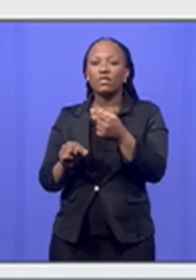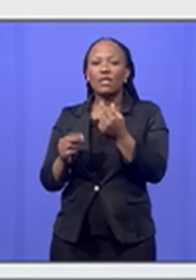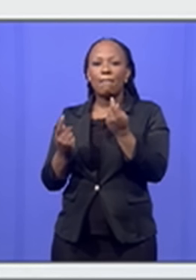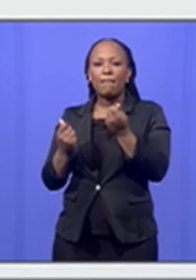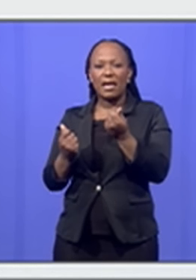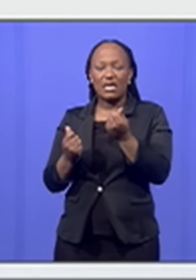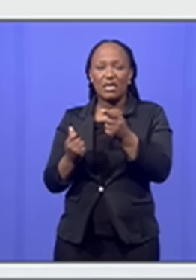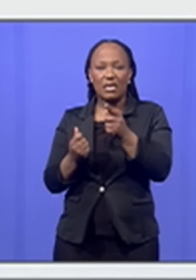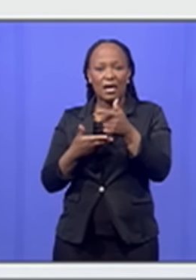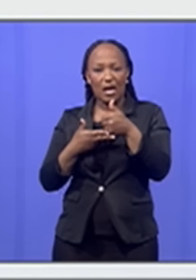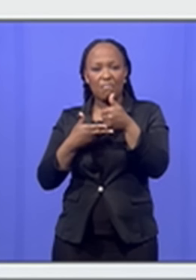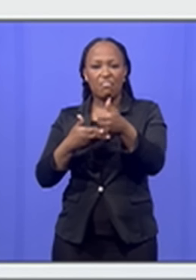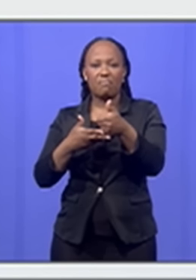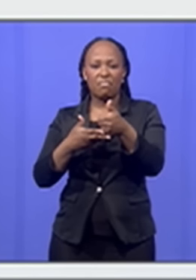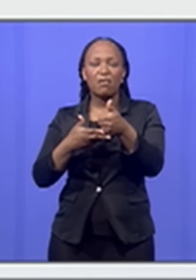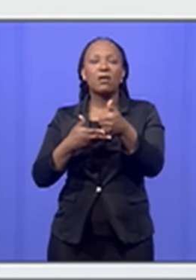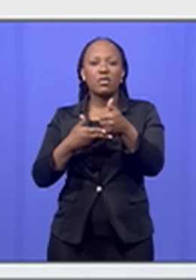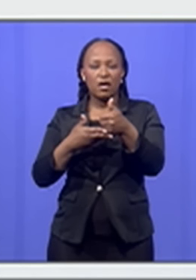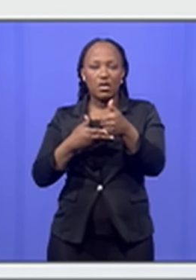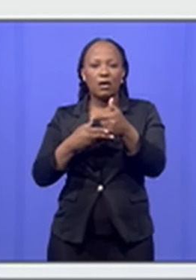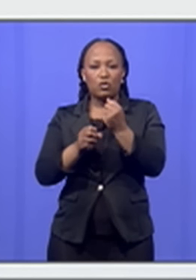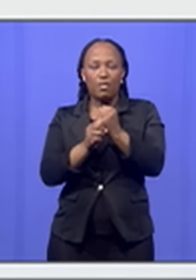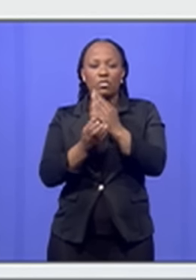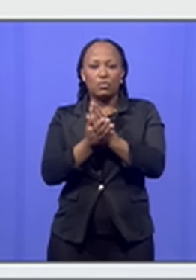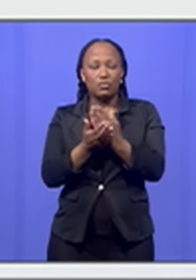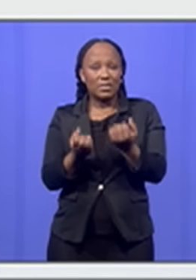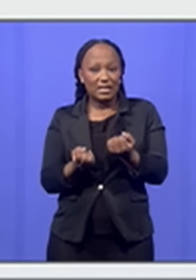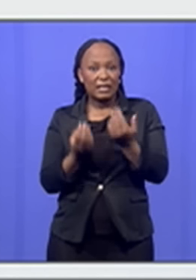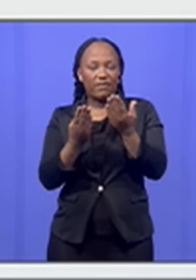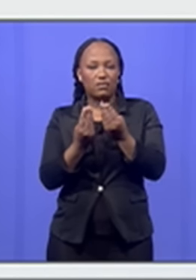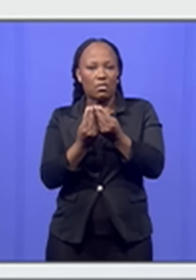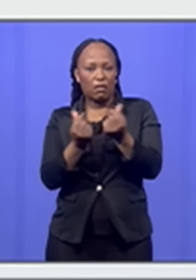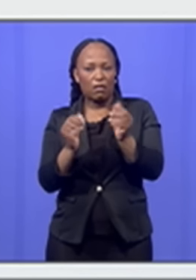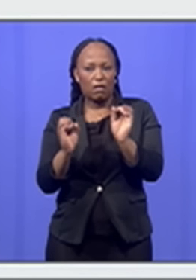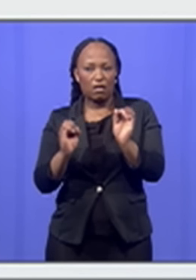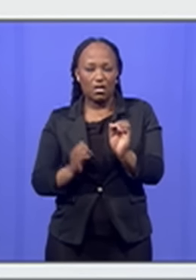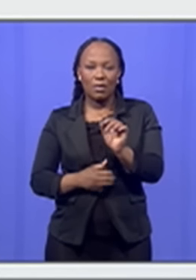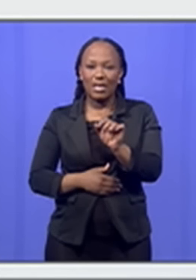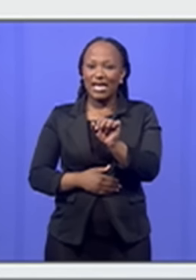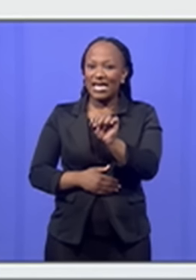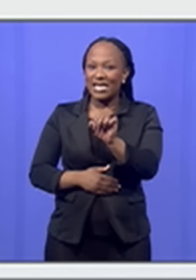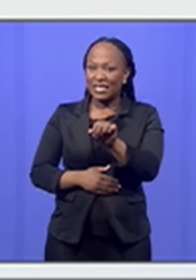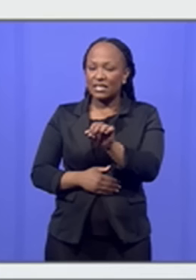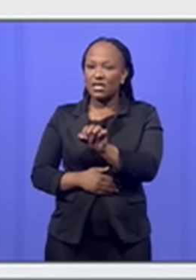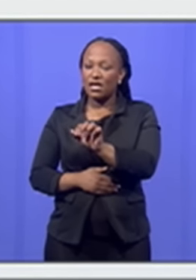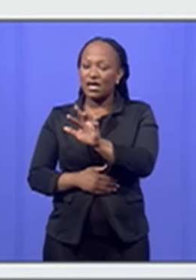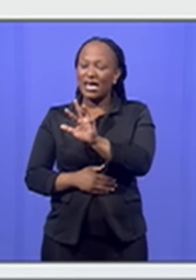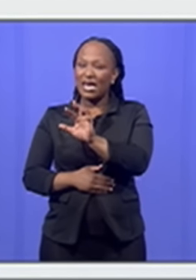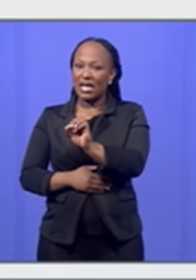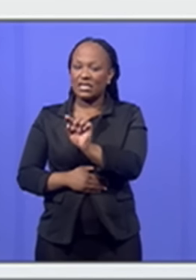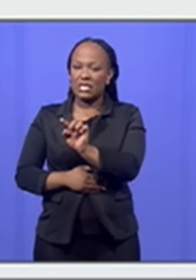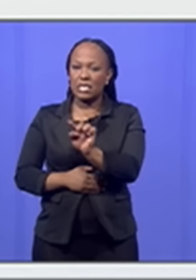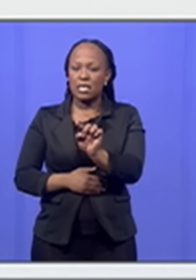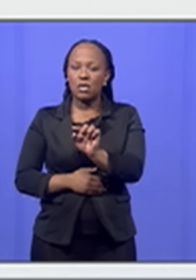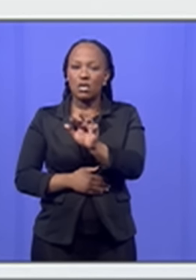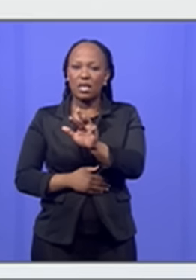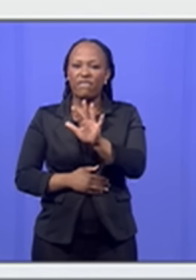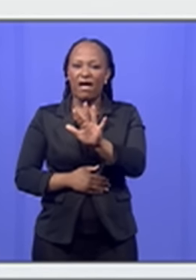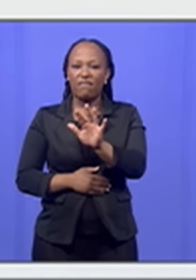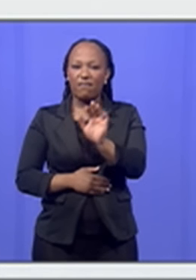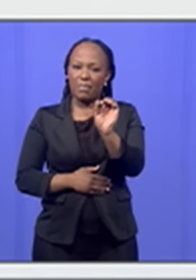need to ensure that we address the services on the ground. So yes, 90 to 95% remains our target, and for